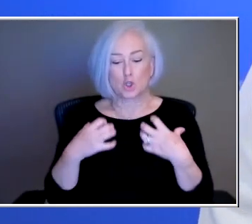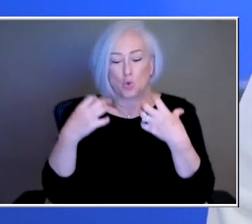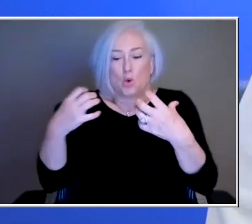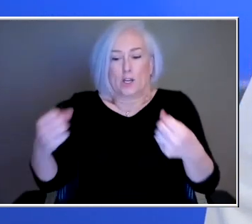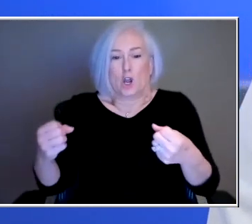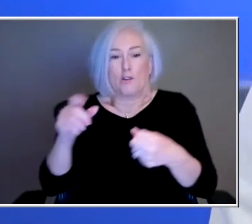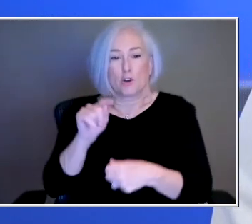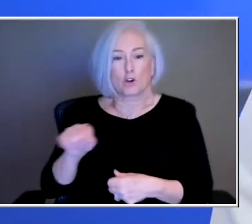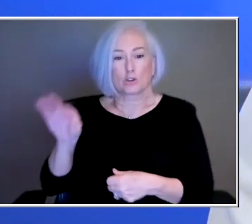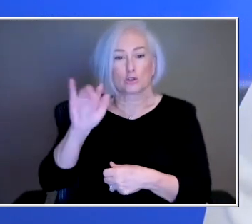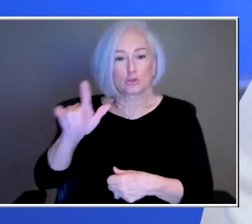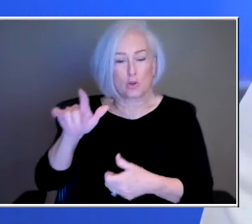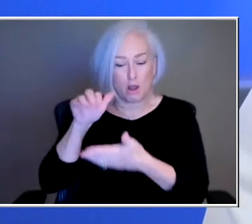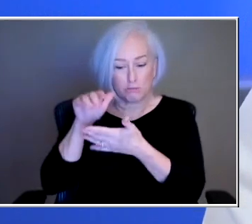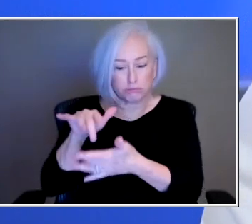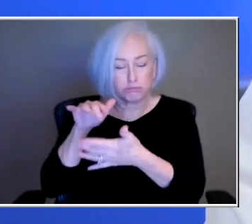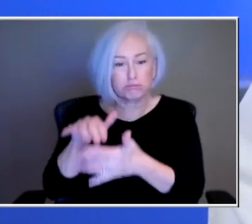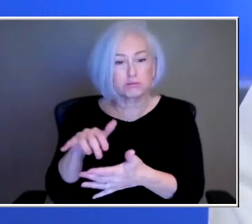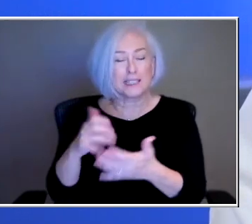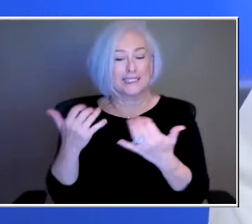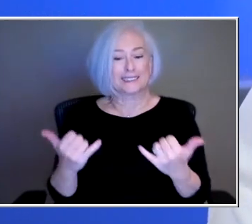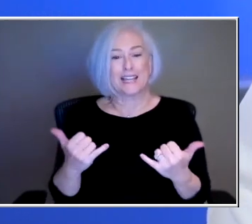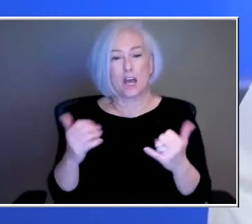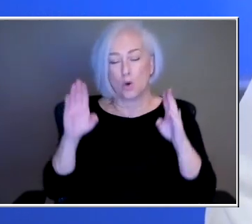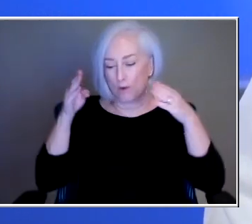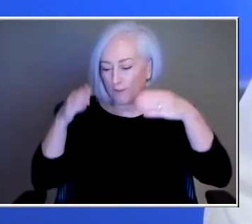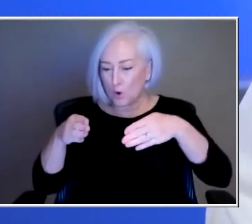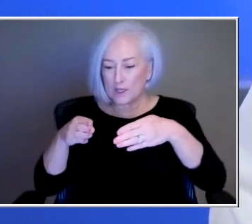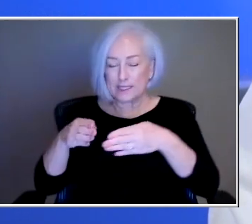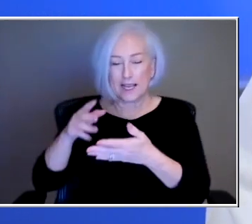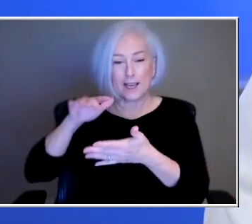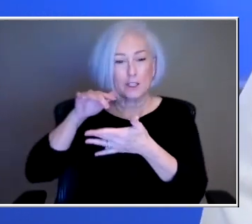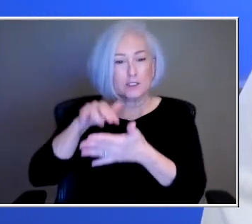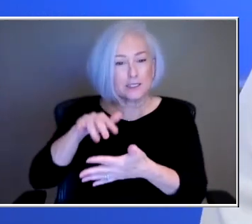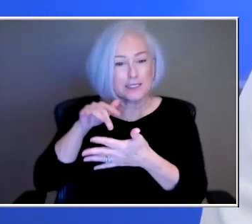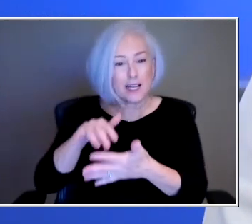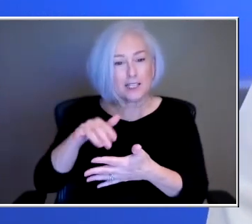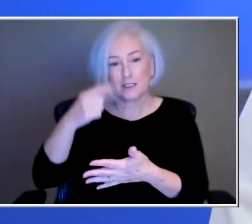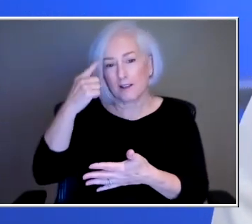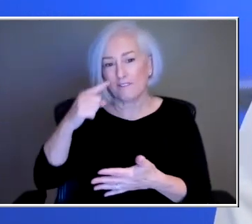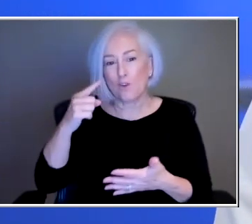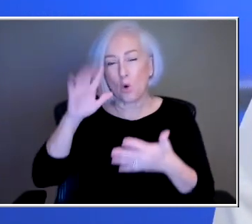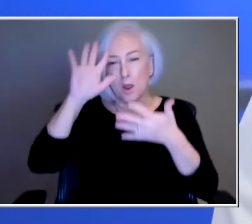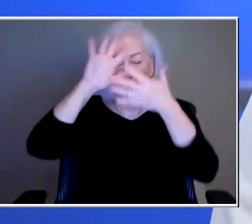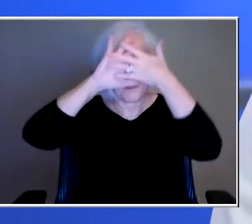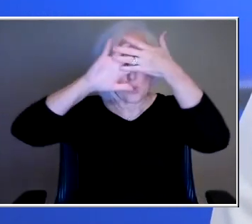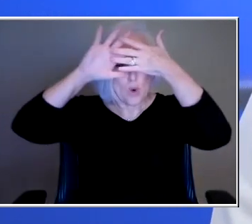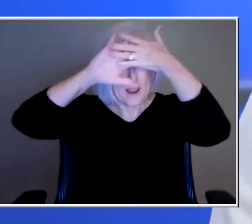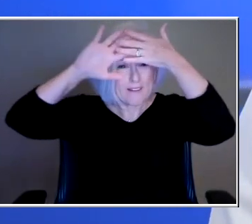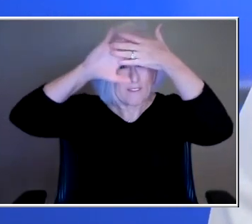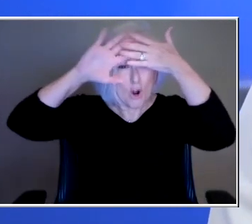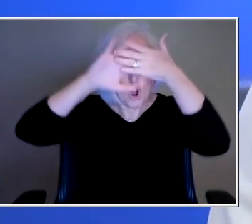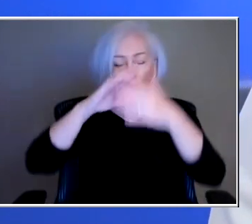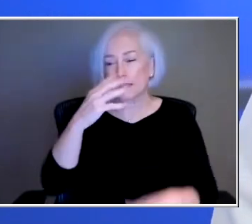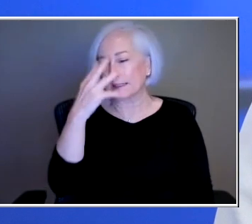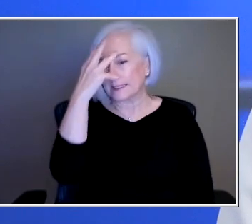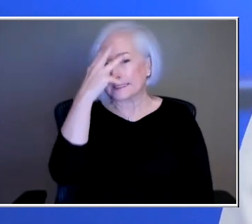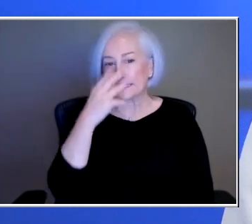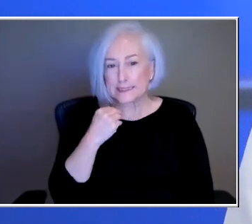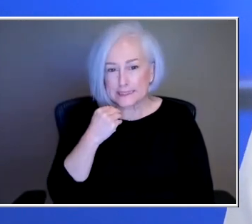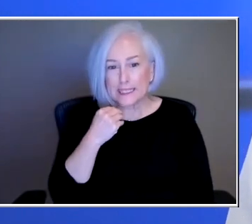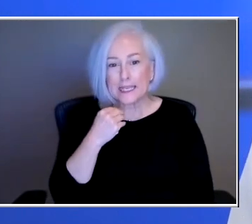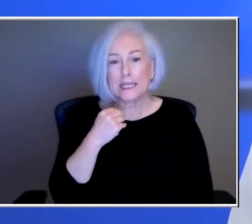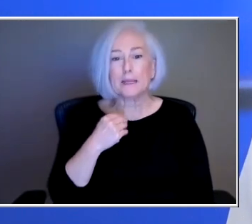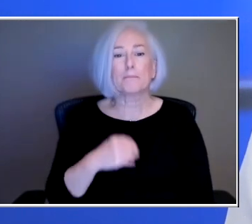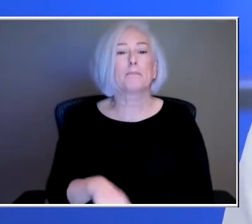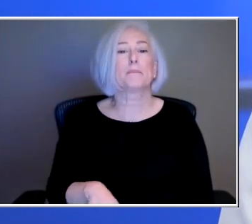into doing treatment trials for brain fog and fatigue and sleep, and even some autonomic dysfunction like what